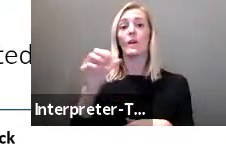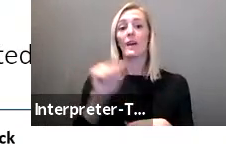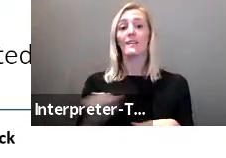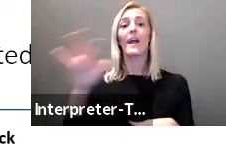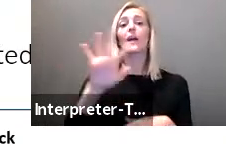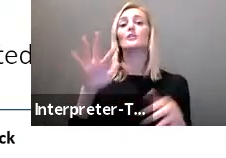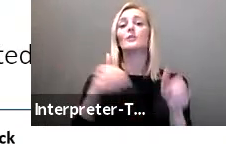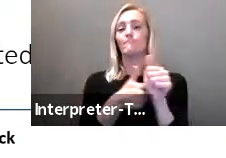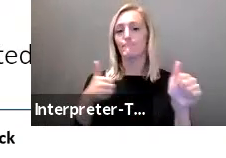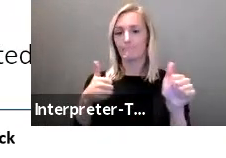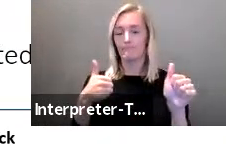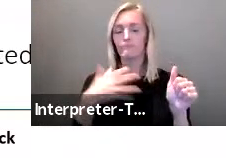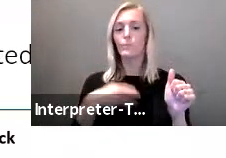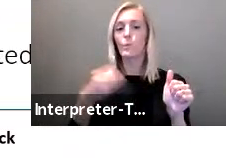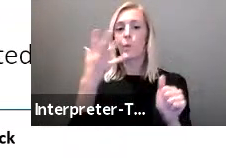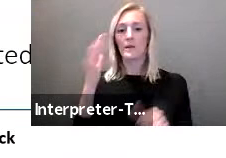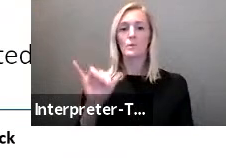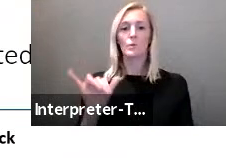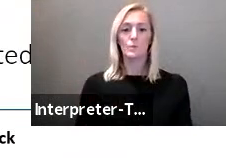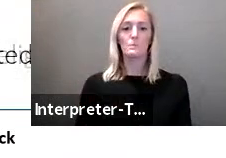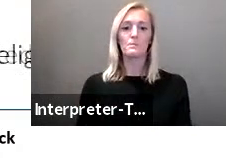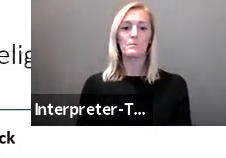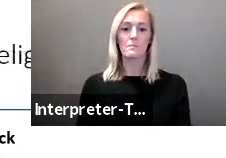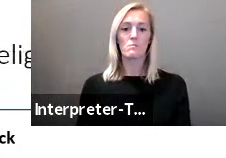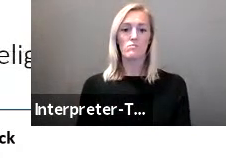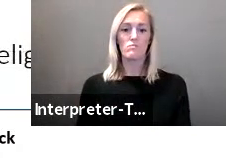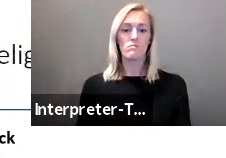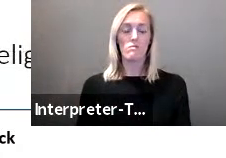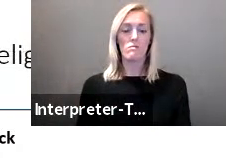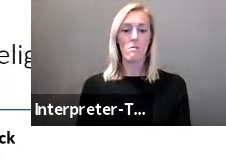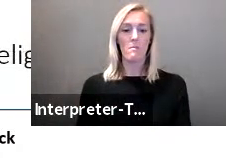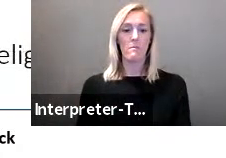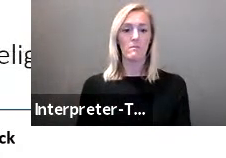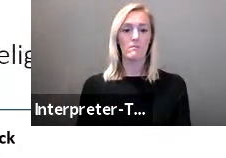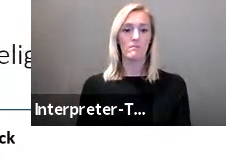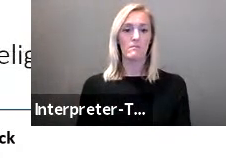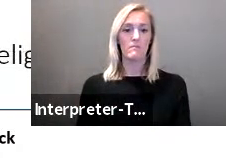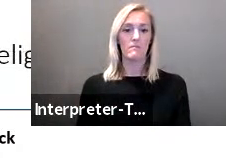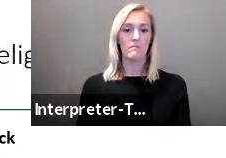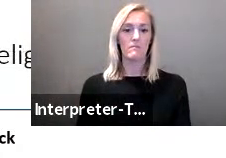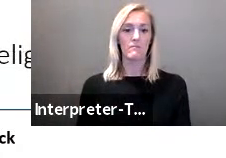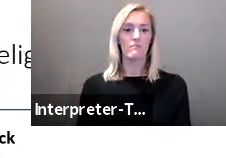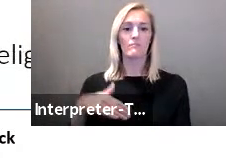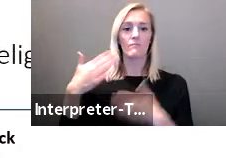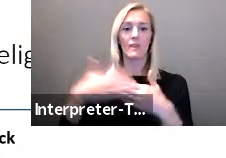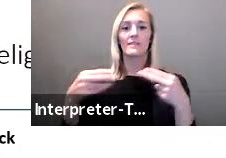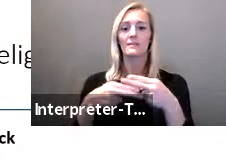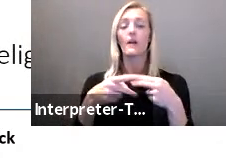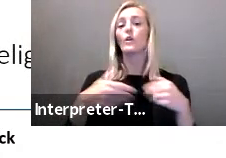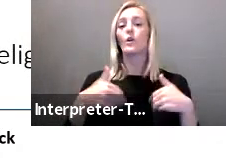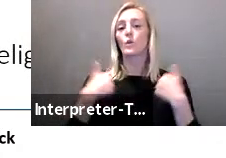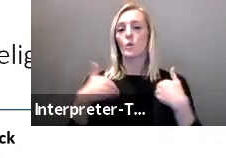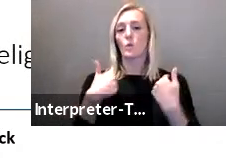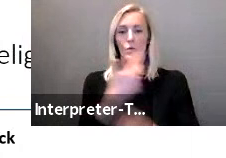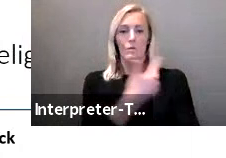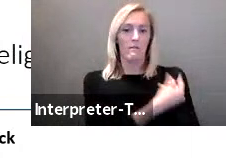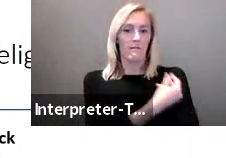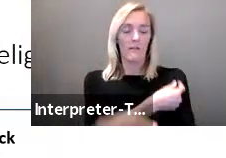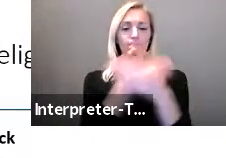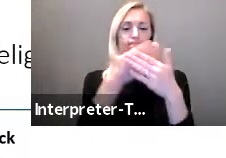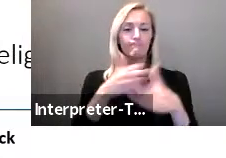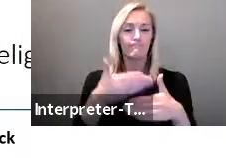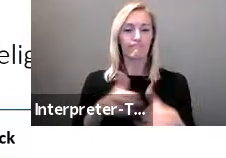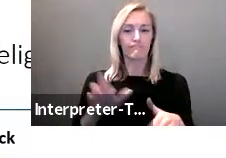non-Latino vaccination rates. Next slide, please. Here is youth vaccination broken down by race